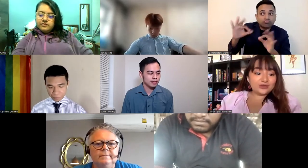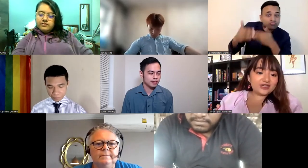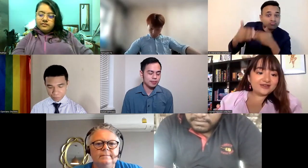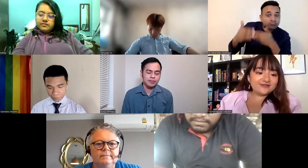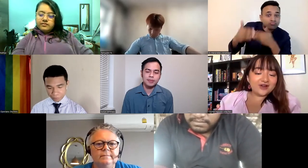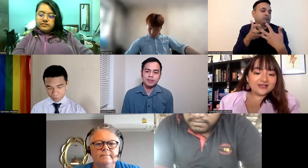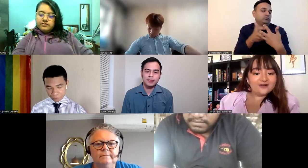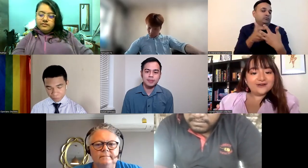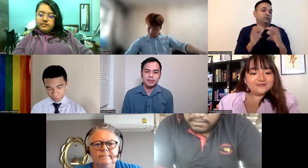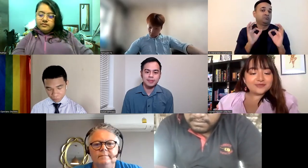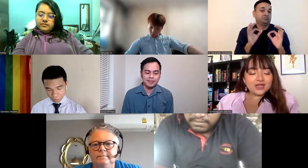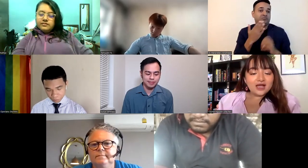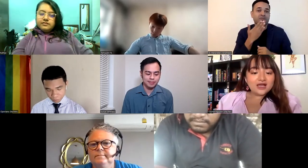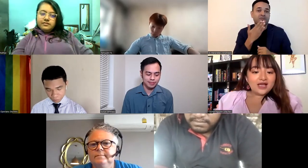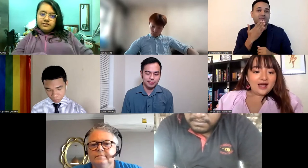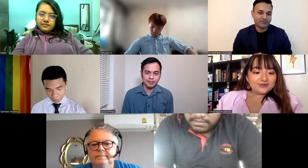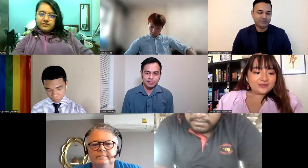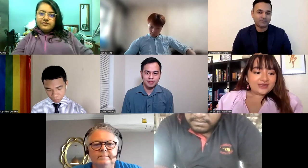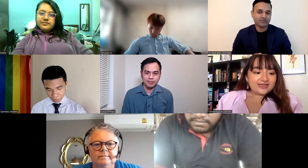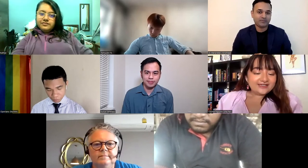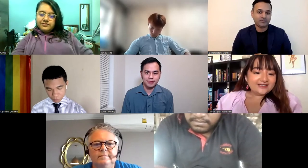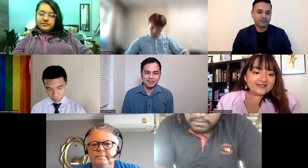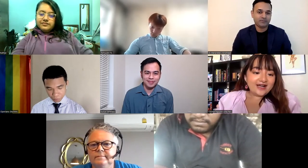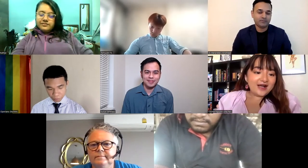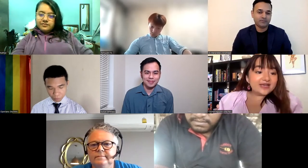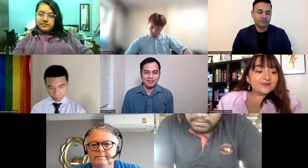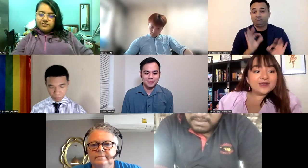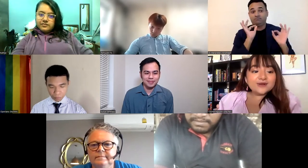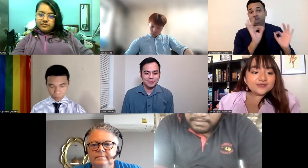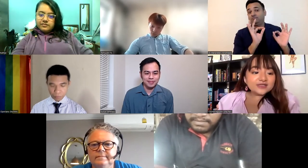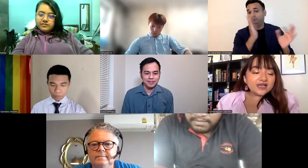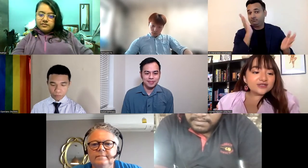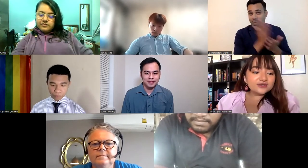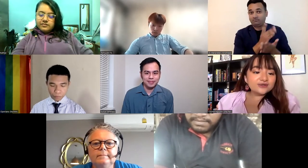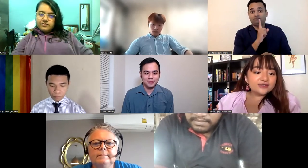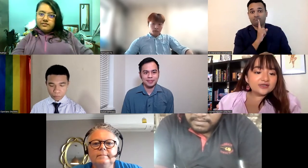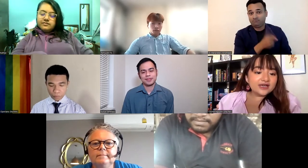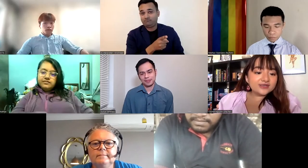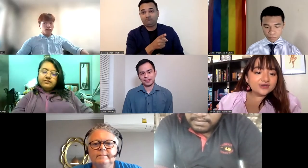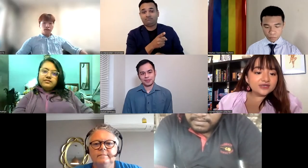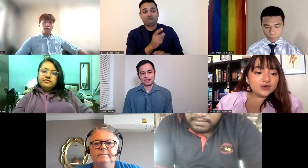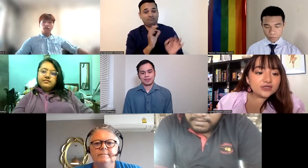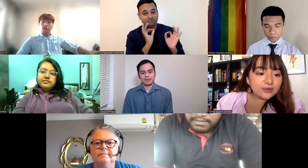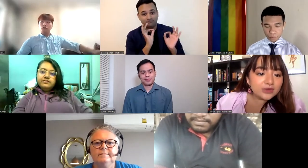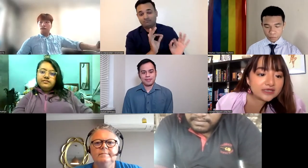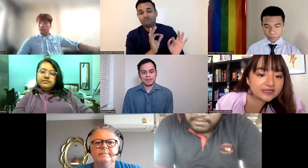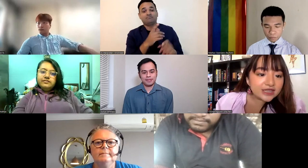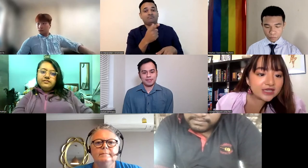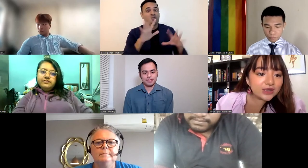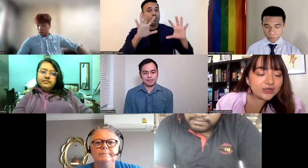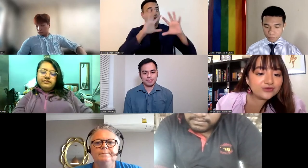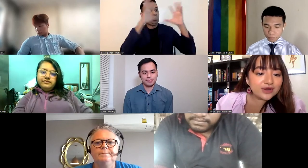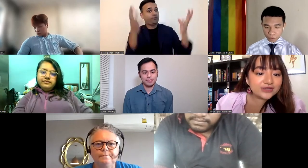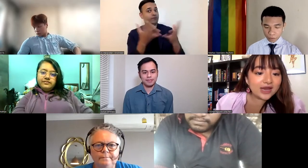disability community. Right, Kavya? Absolutely. Anyone else would like to answer this? Oh, Temulin, I